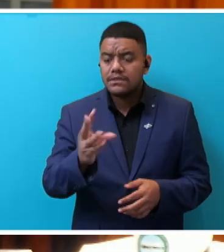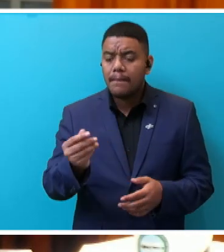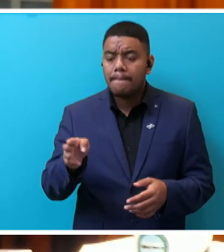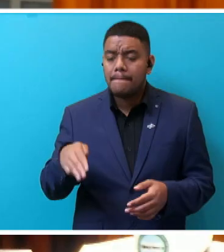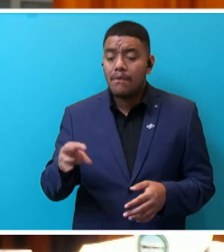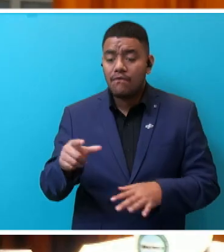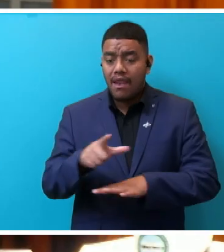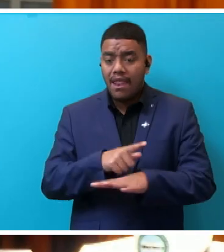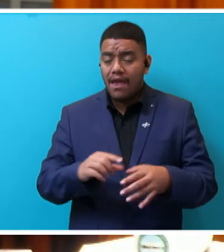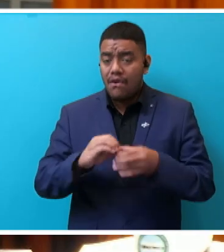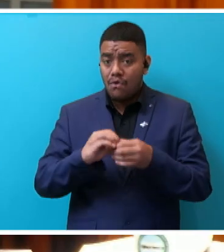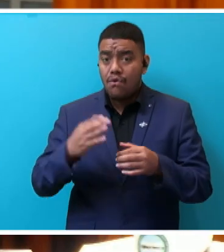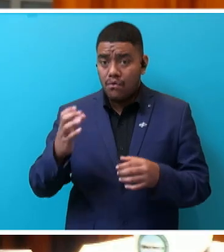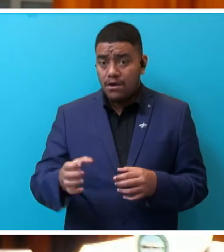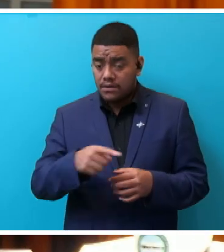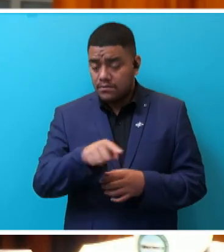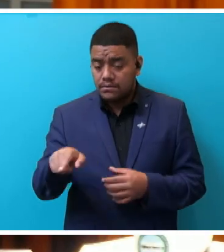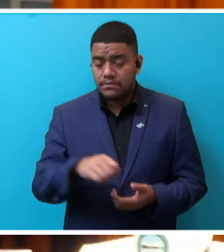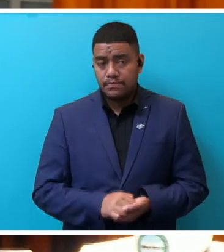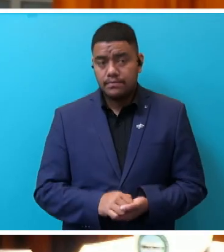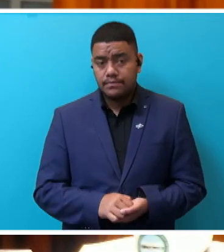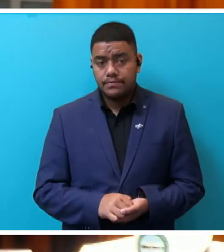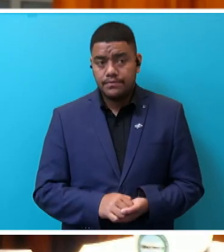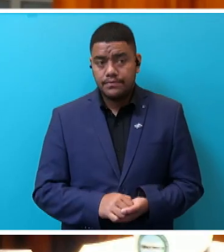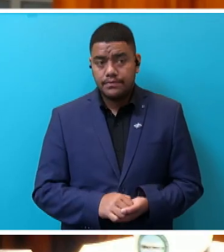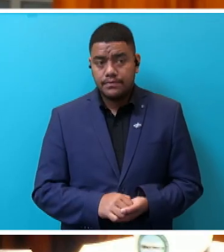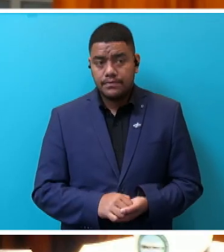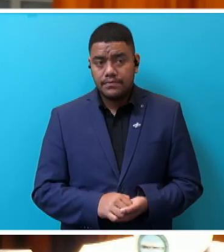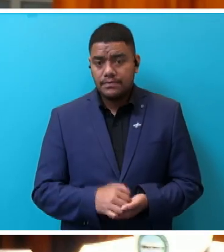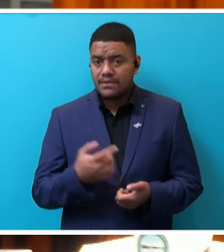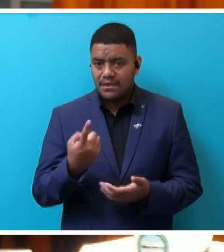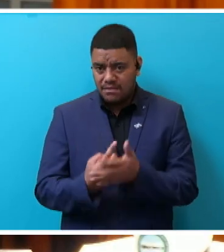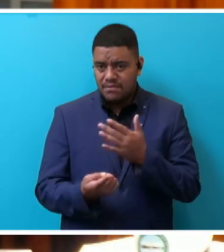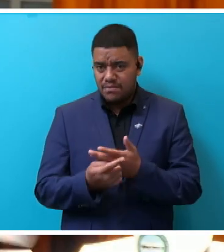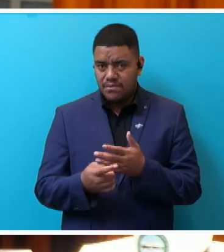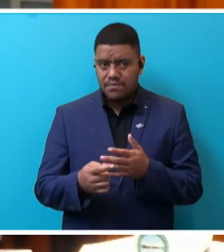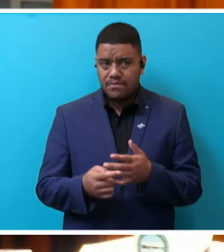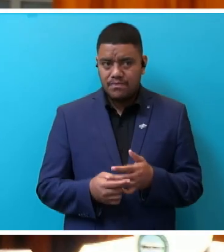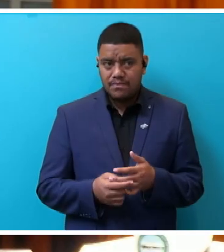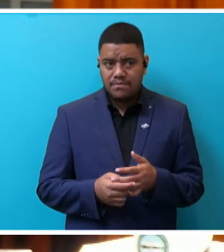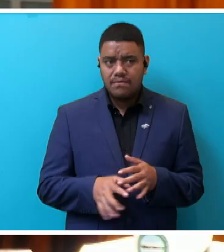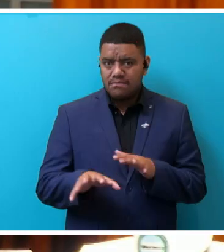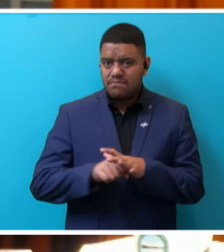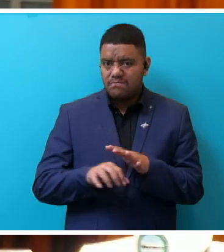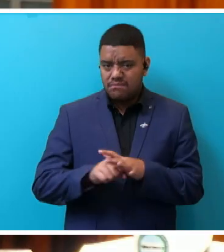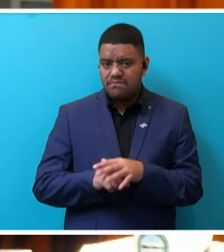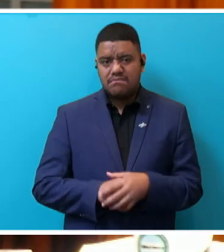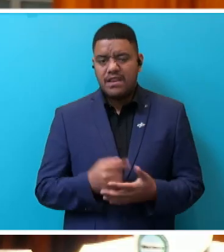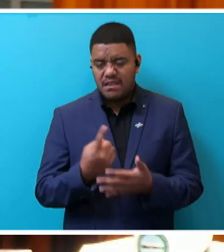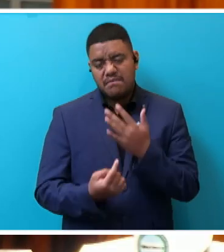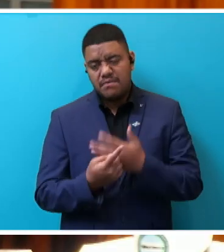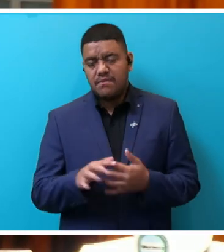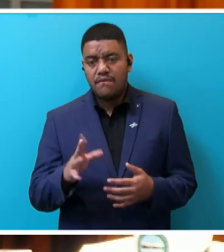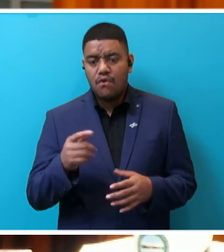the landowning unit, and they have been lobbying. It's common knowledge that they've been lobbying for